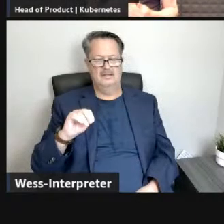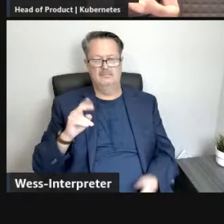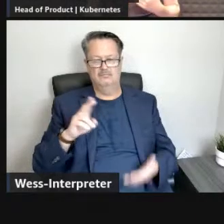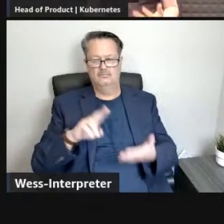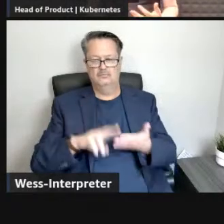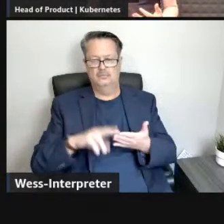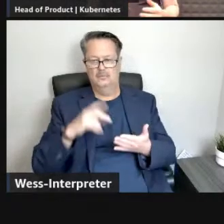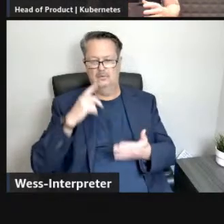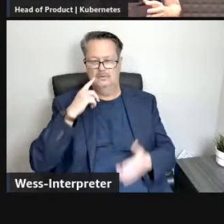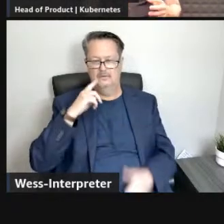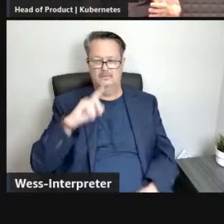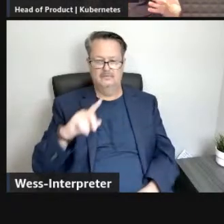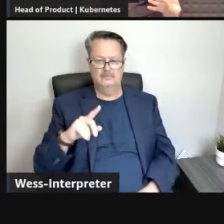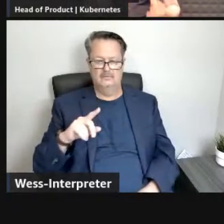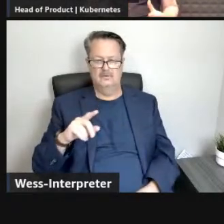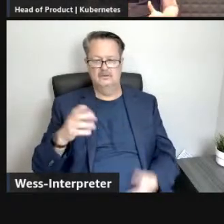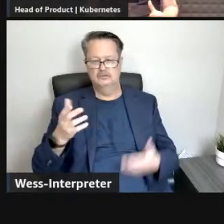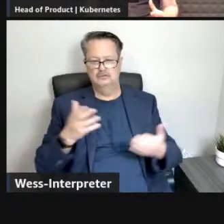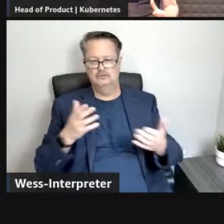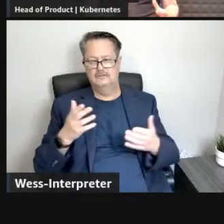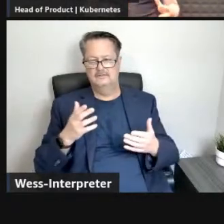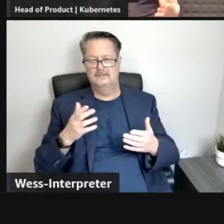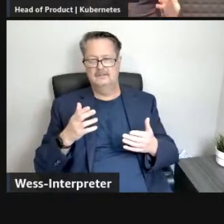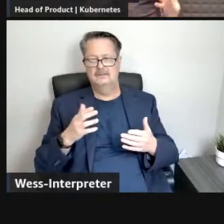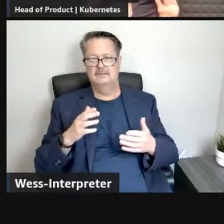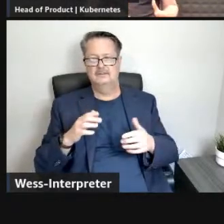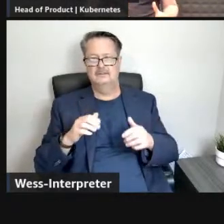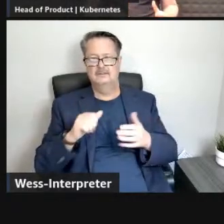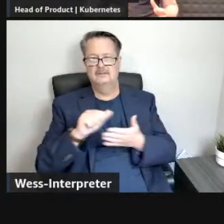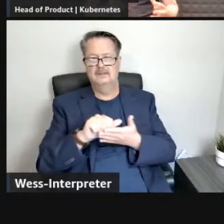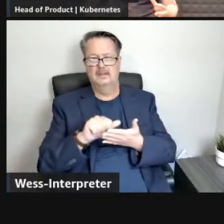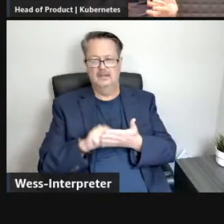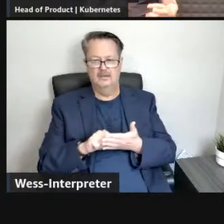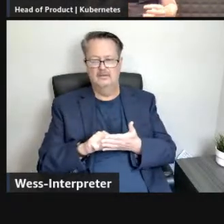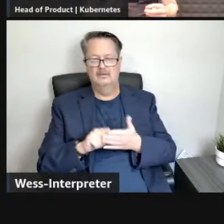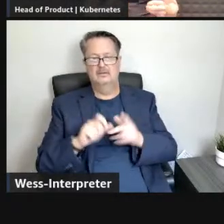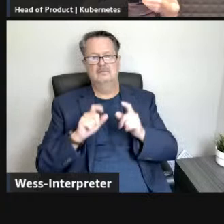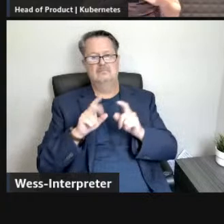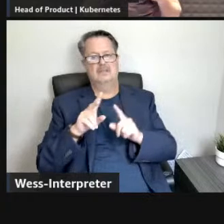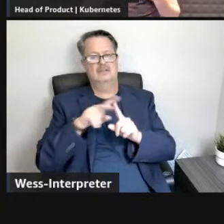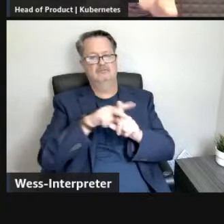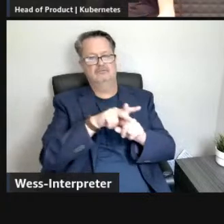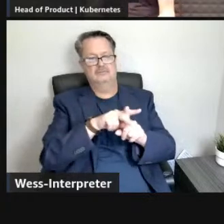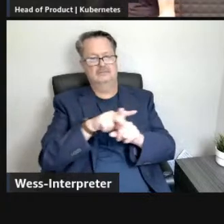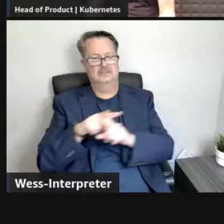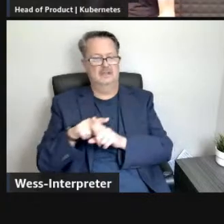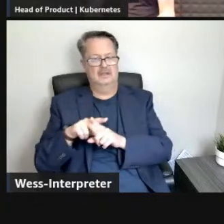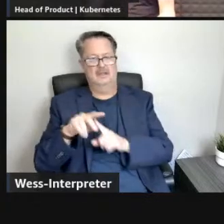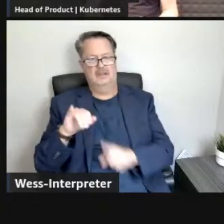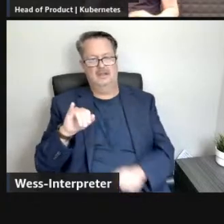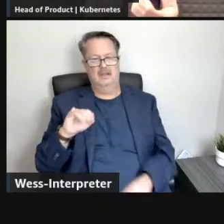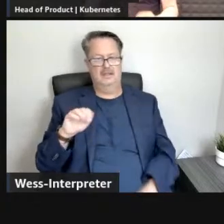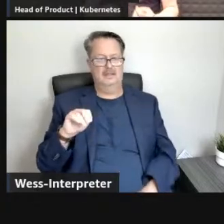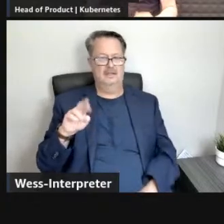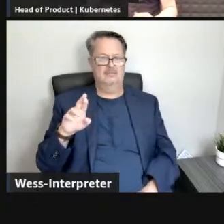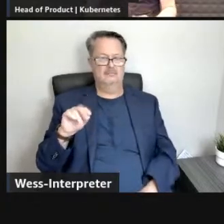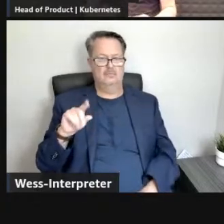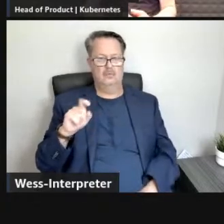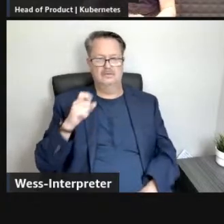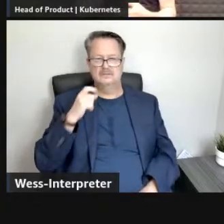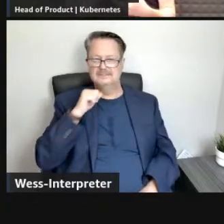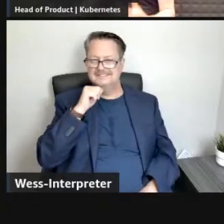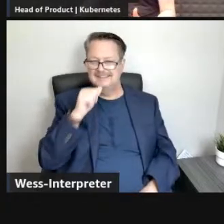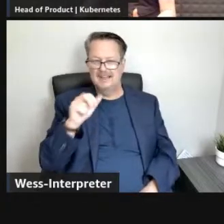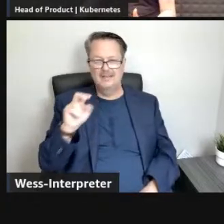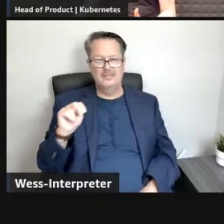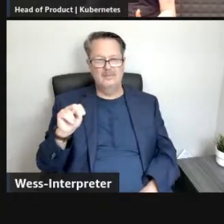this feature lets you do is it lets you assign IAM roles not to the node where any application